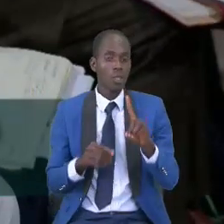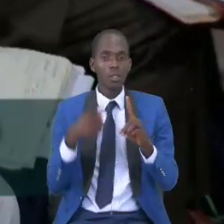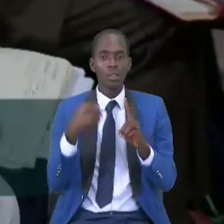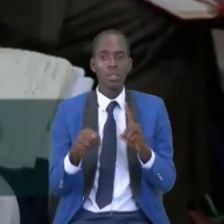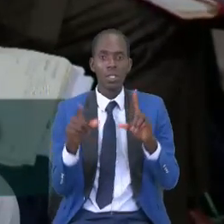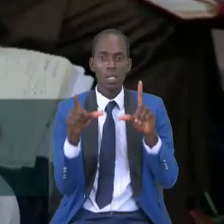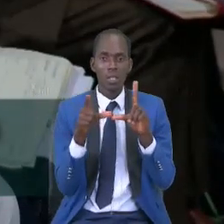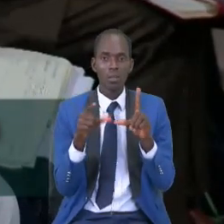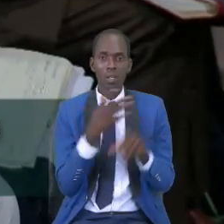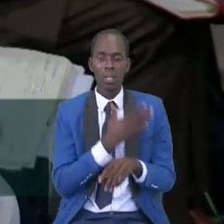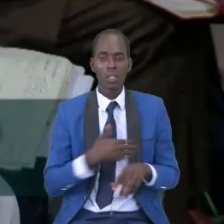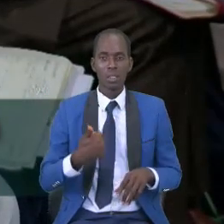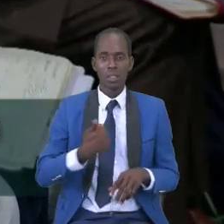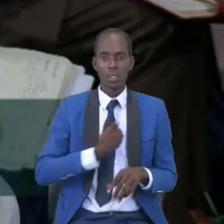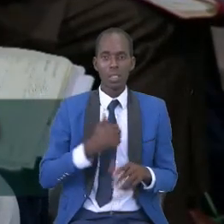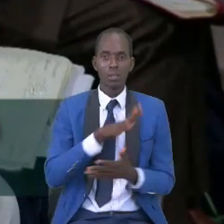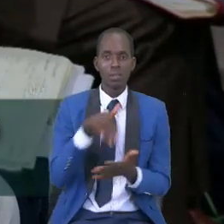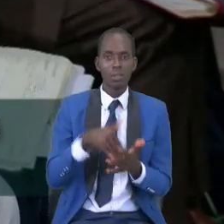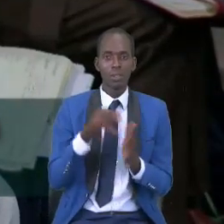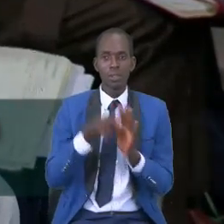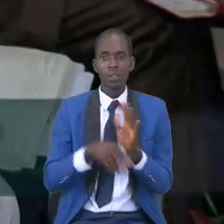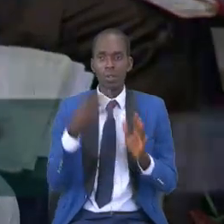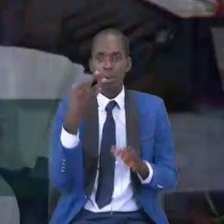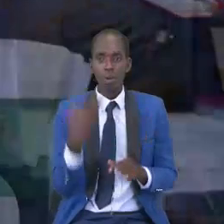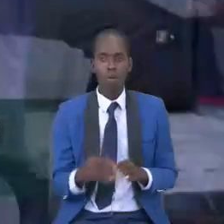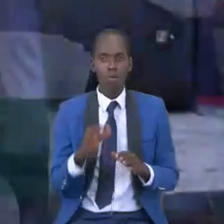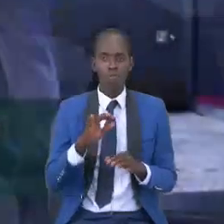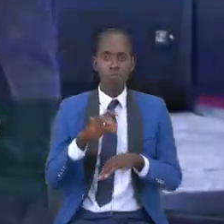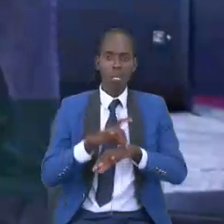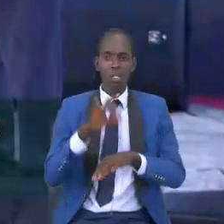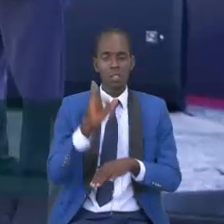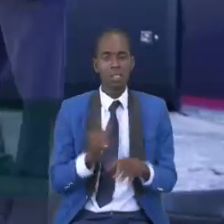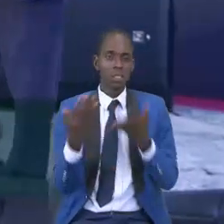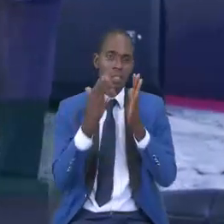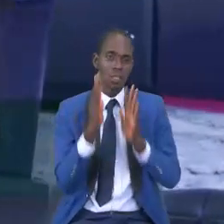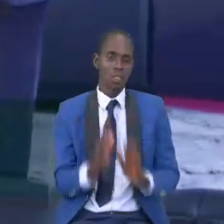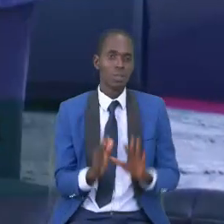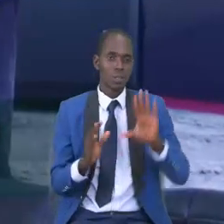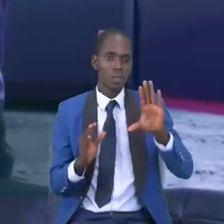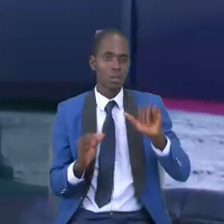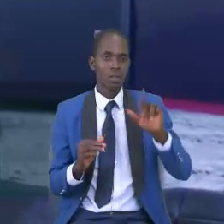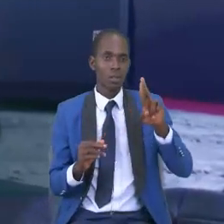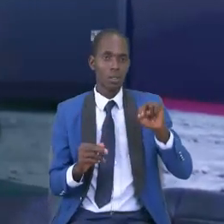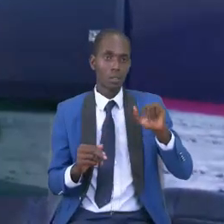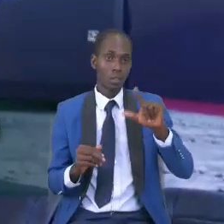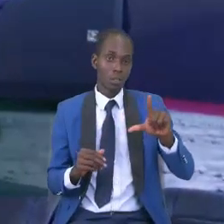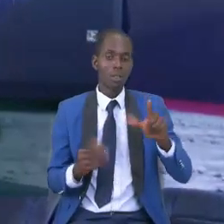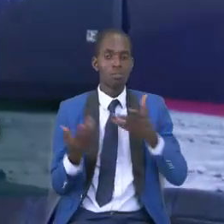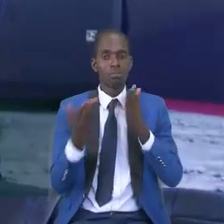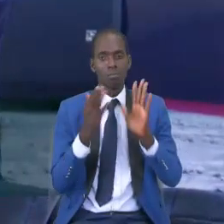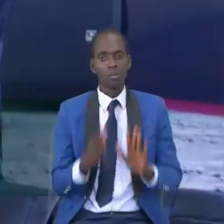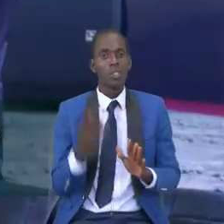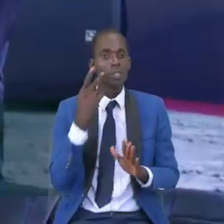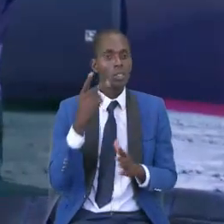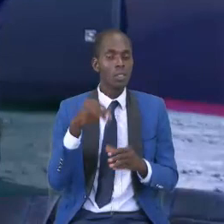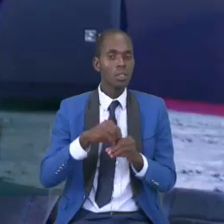the self-centeredness of carnal servants. In Jonah chapter 1 verse 3, we've read that already. You see,